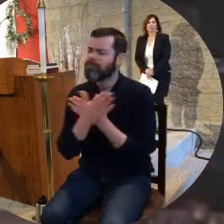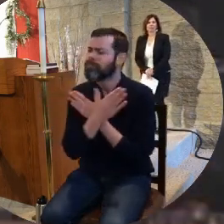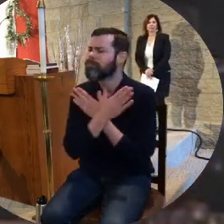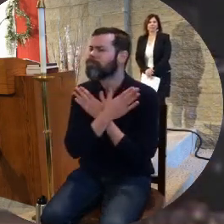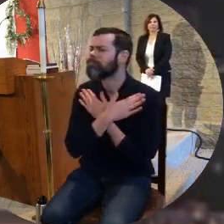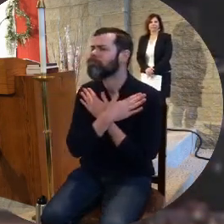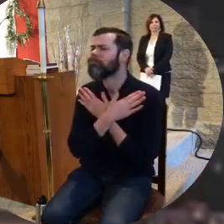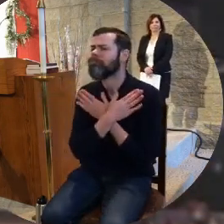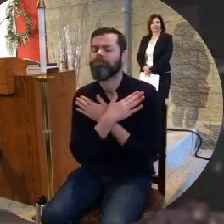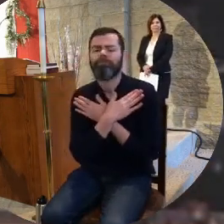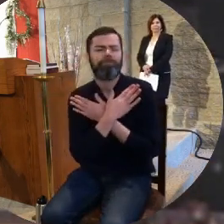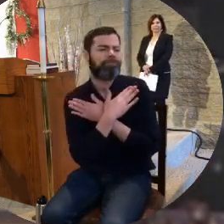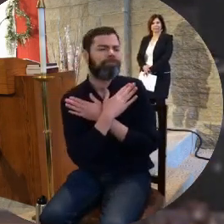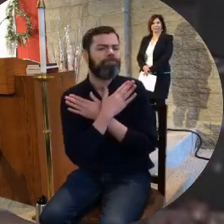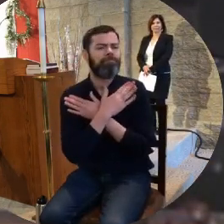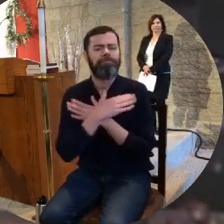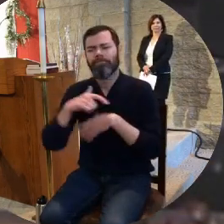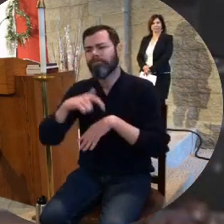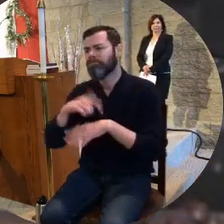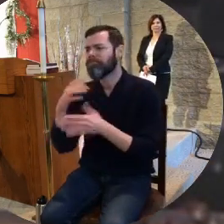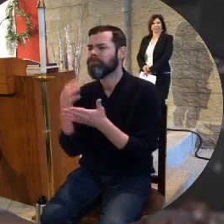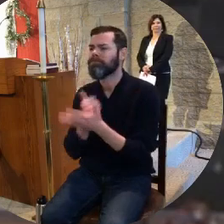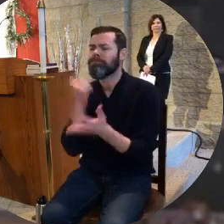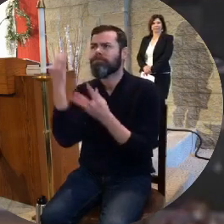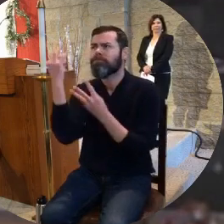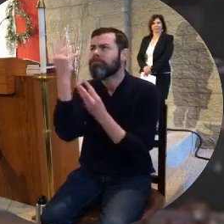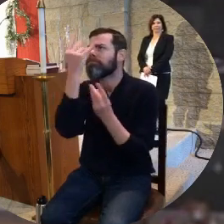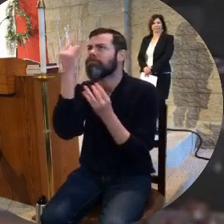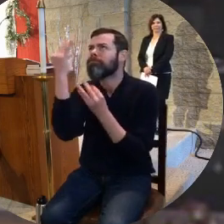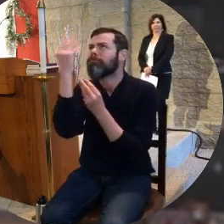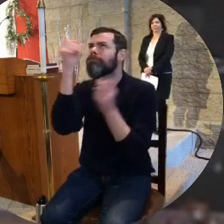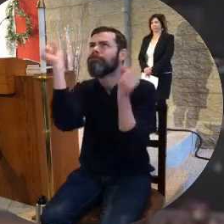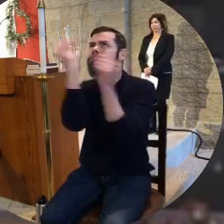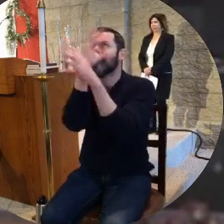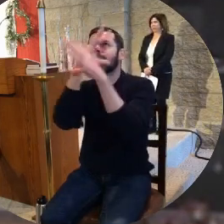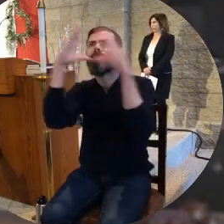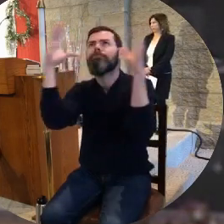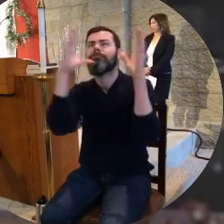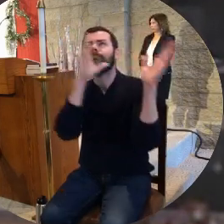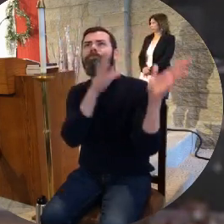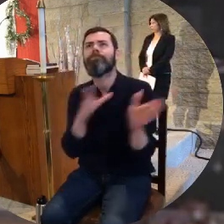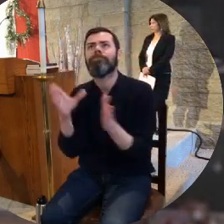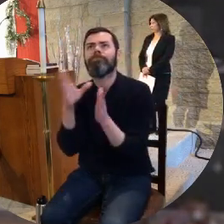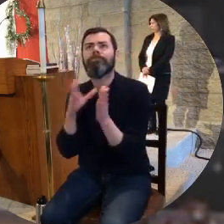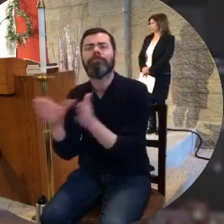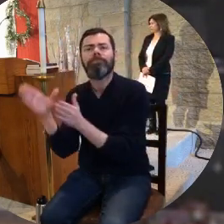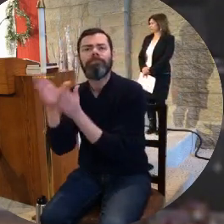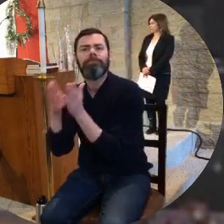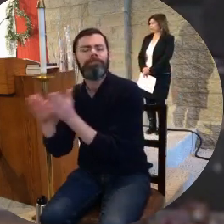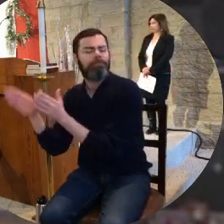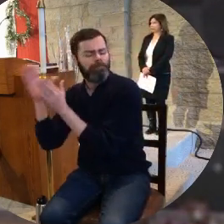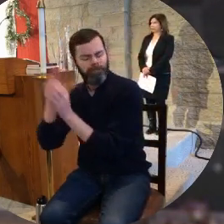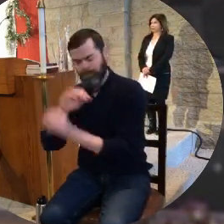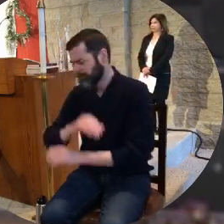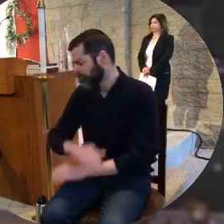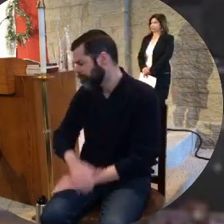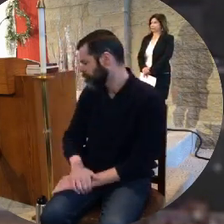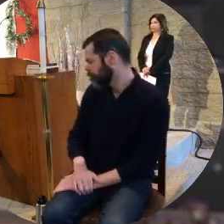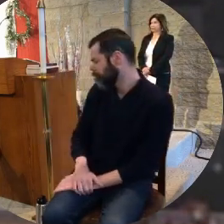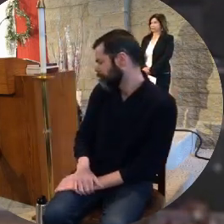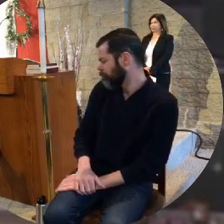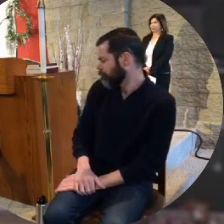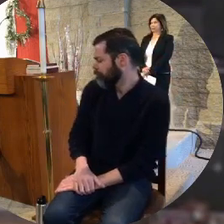break. Take time to think it out. Don't make a new